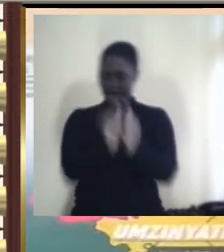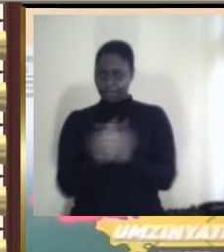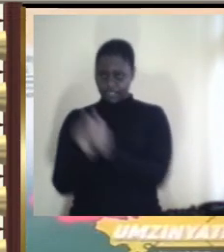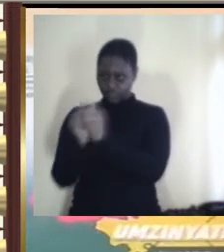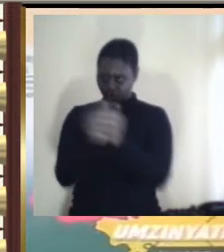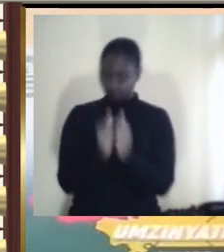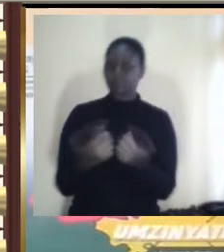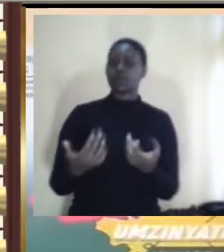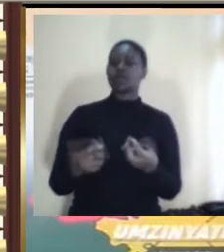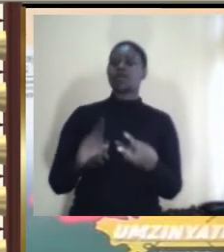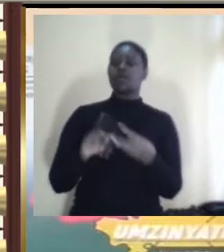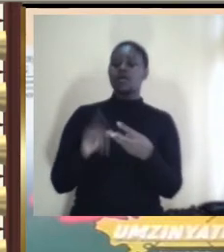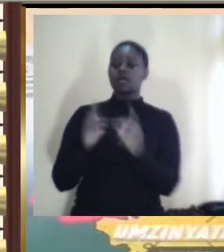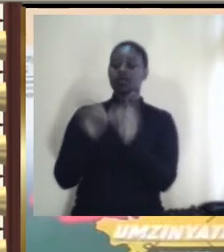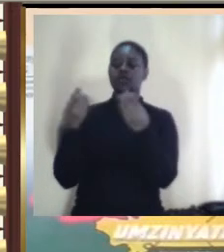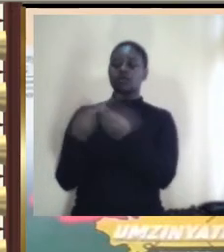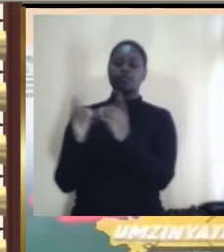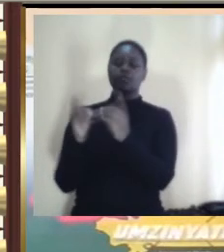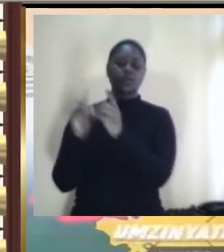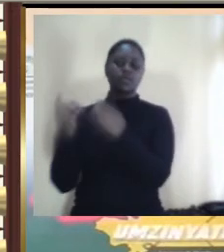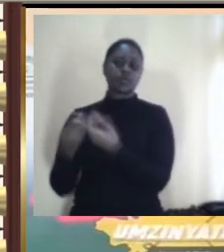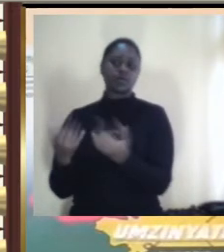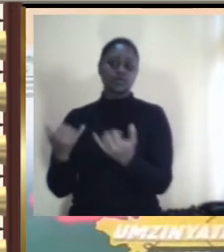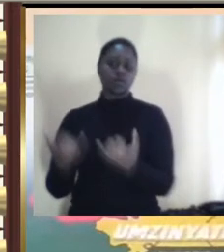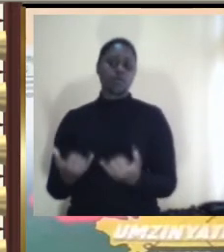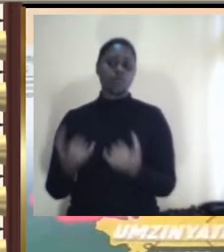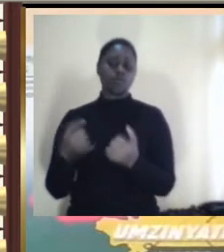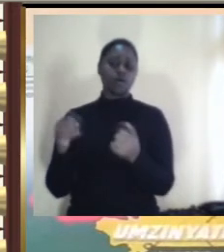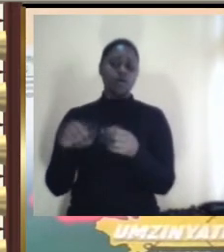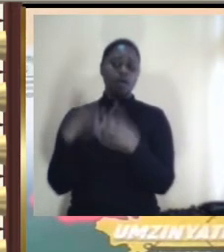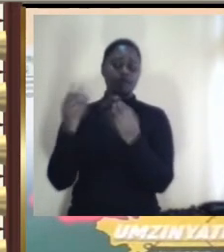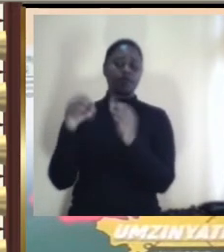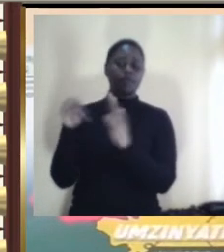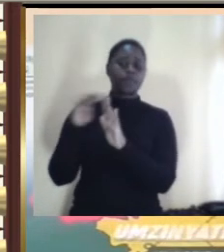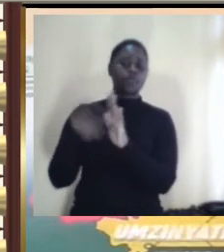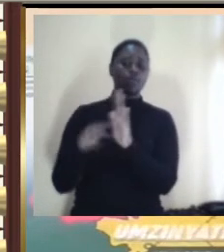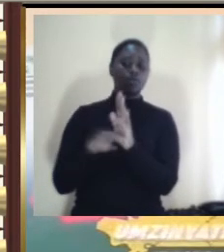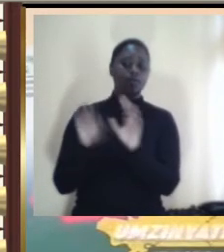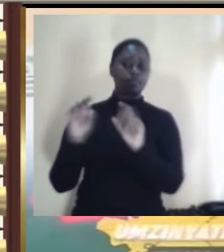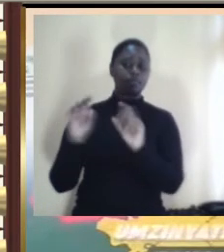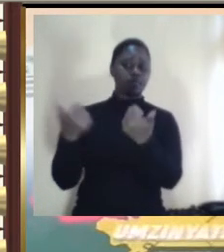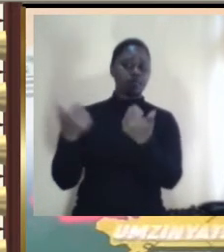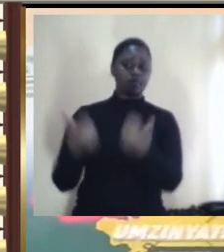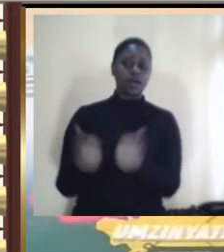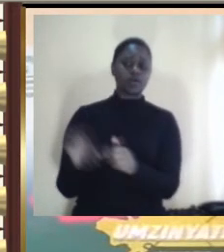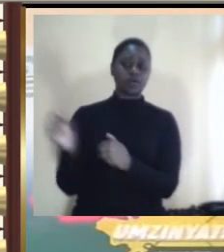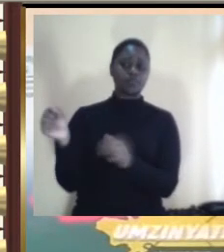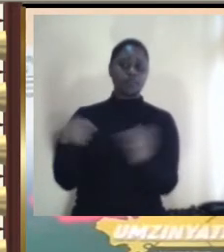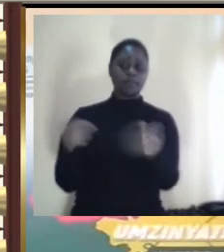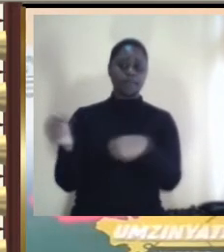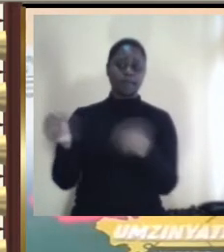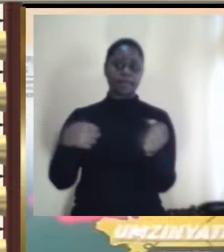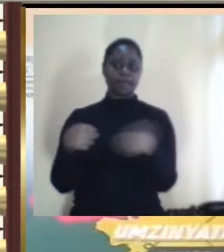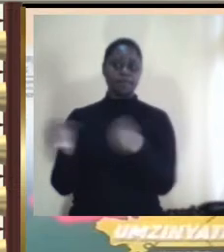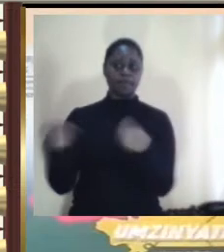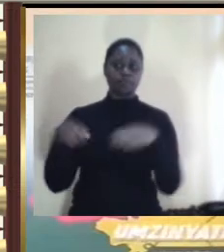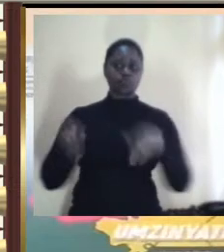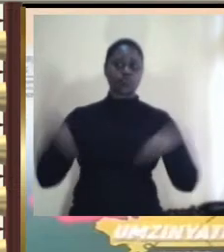Honorable Chair, the department currently run an excellent program that places unemployed graduate